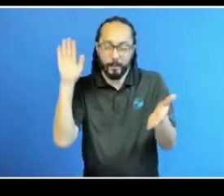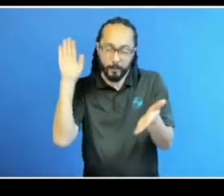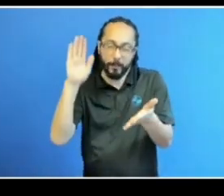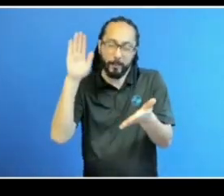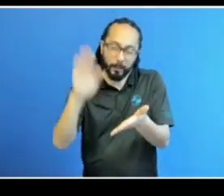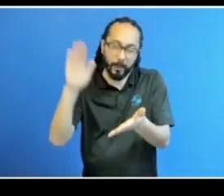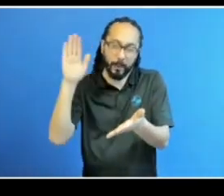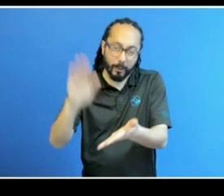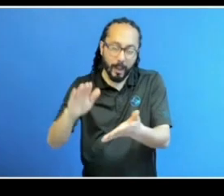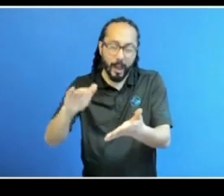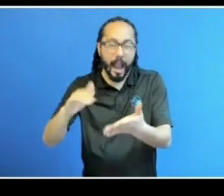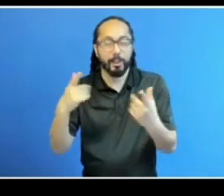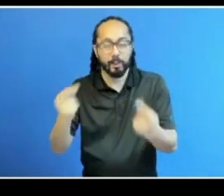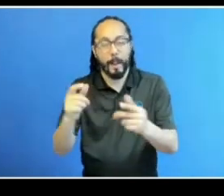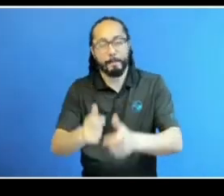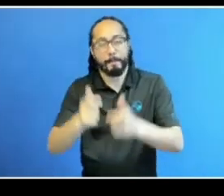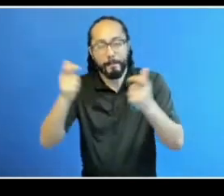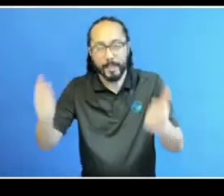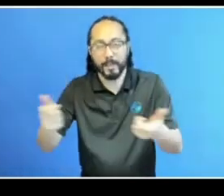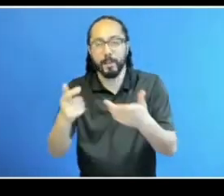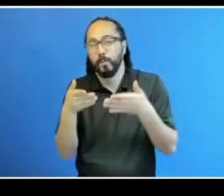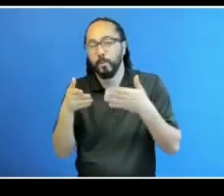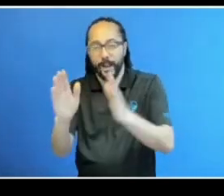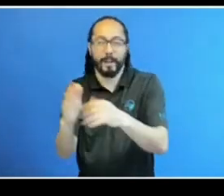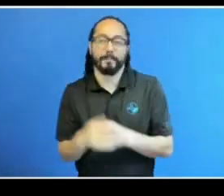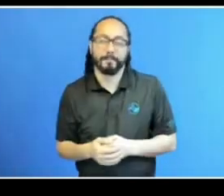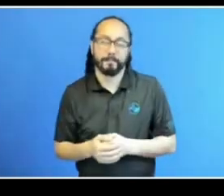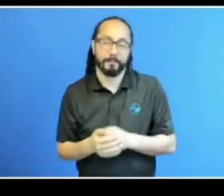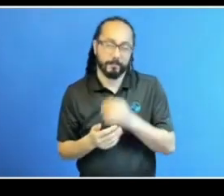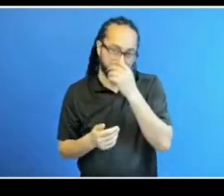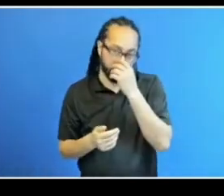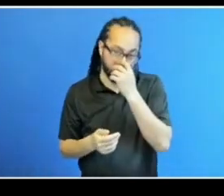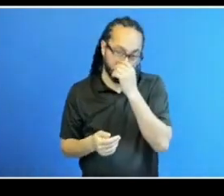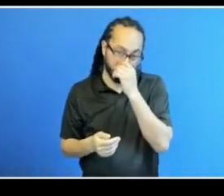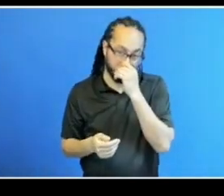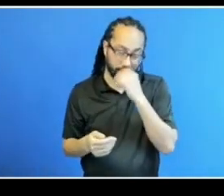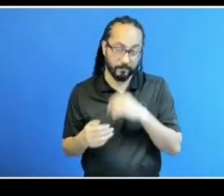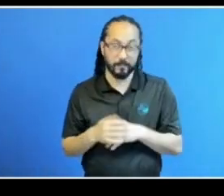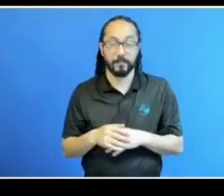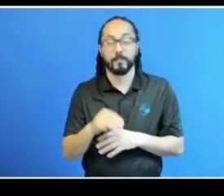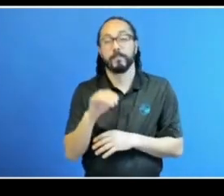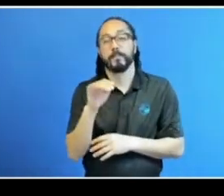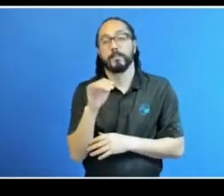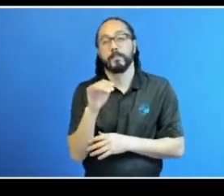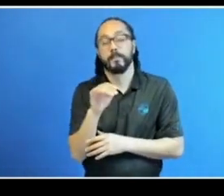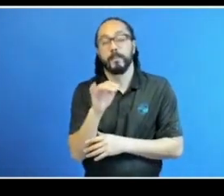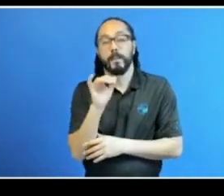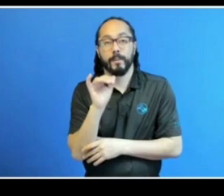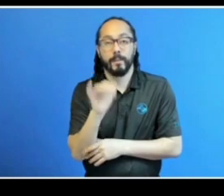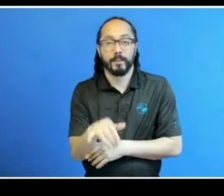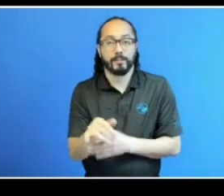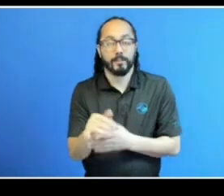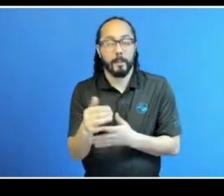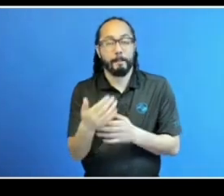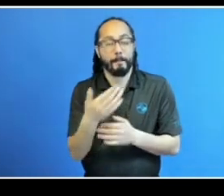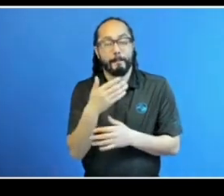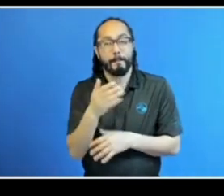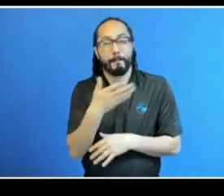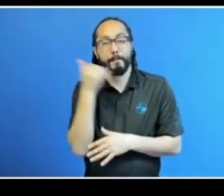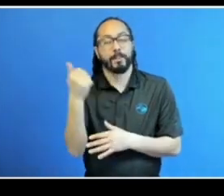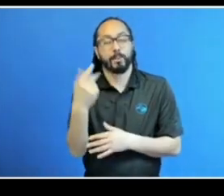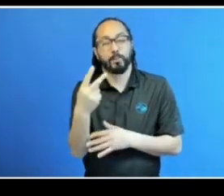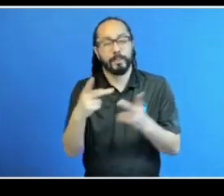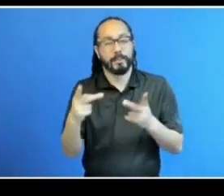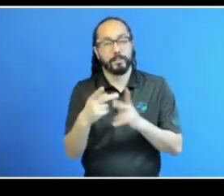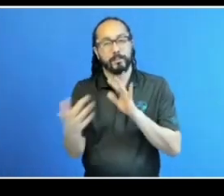things in a bigger way through that. So those are the two places that I would say are the best places to reach me. And I